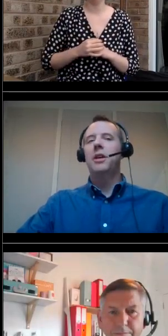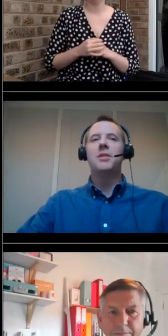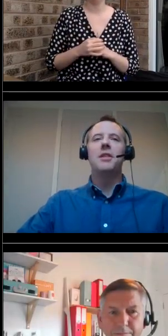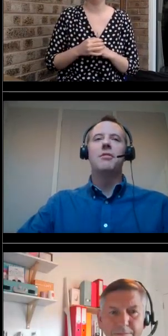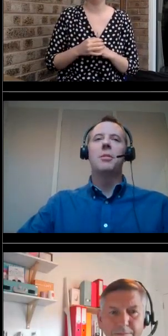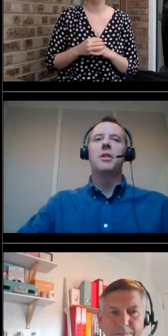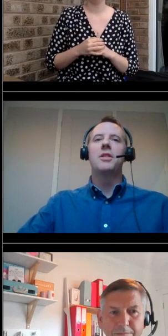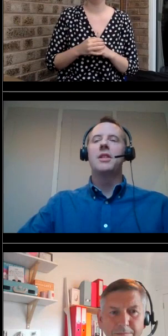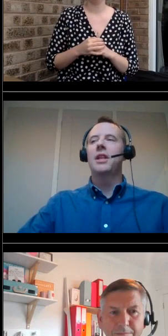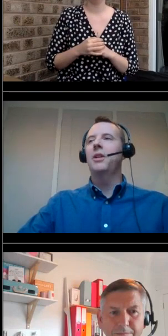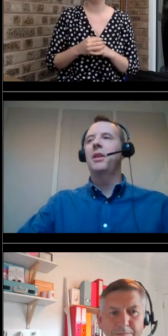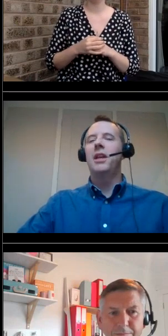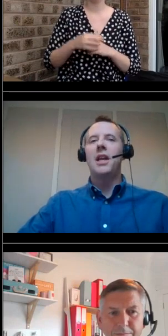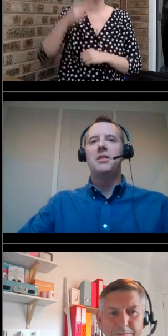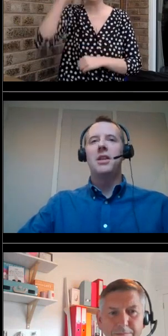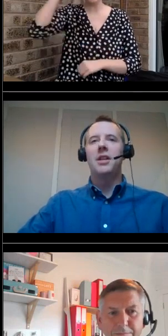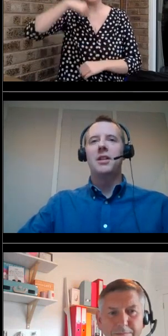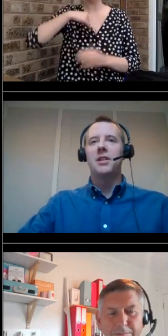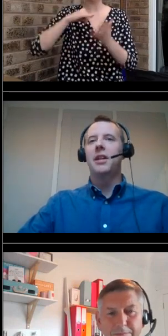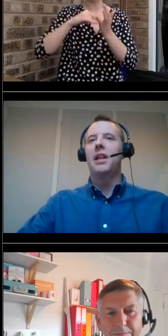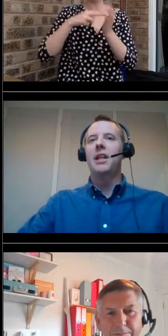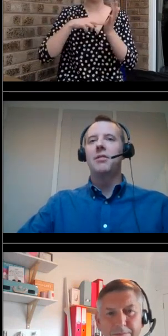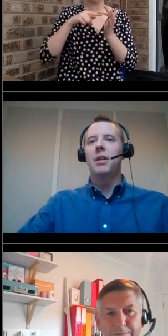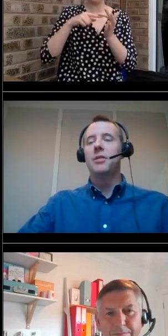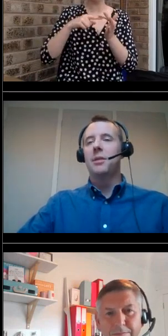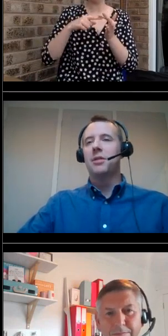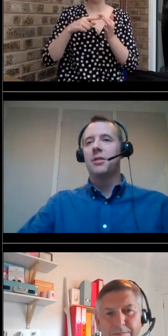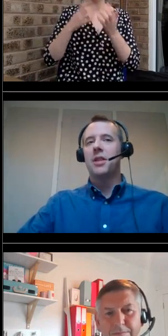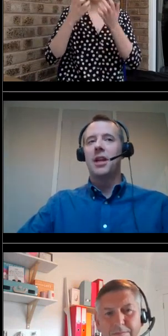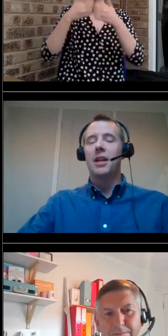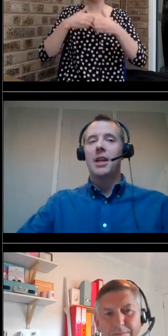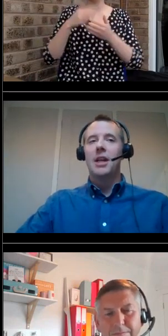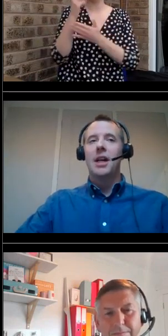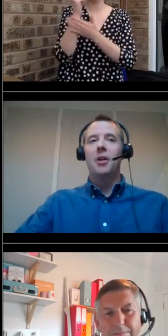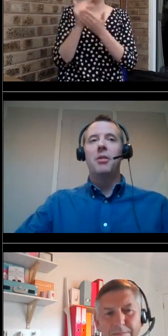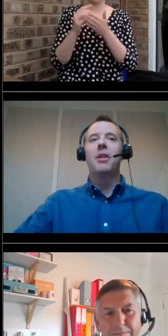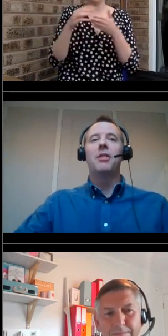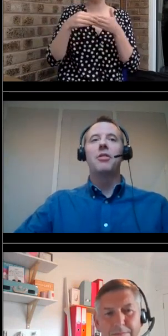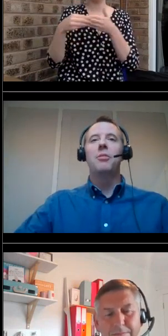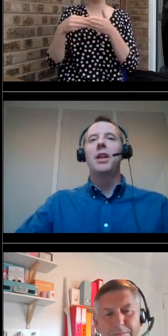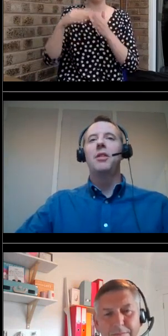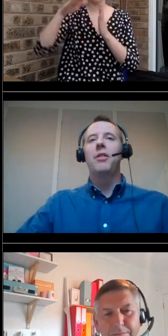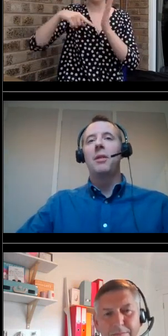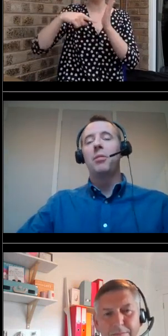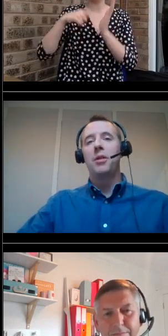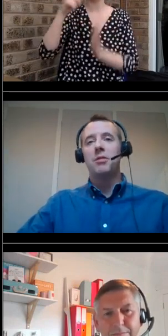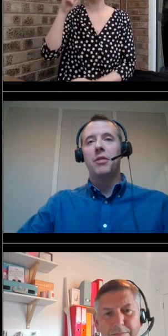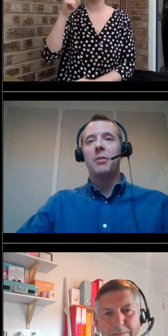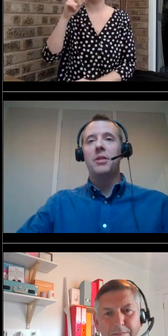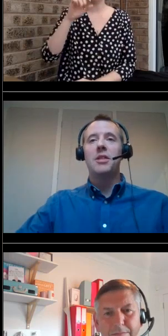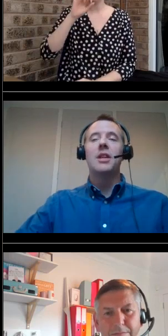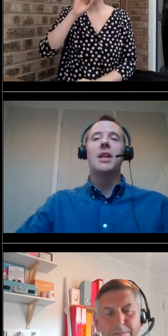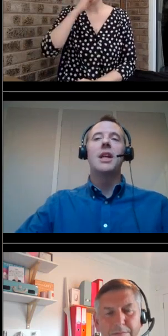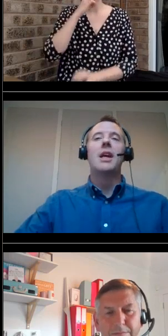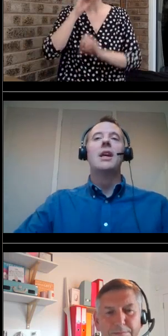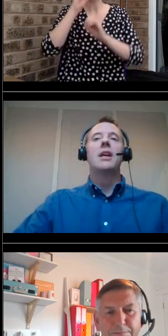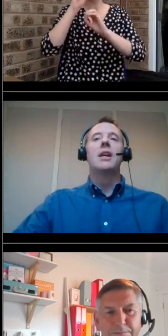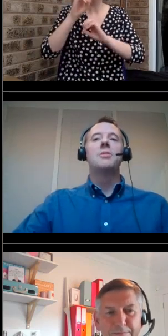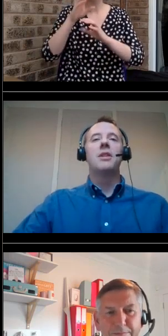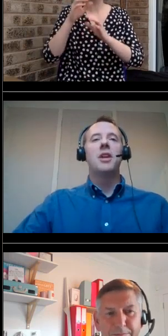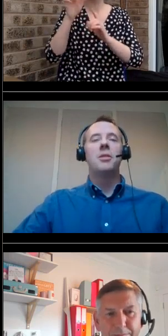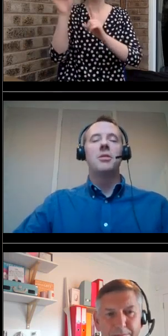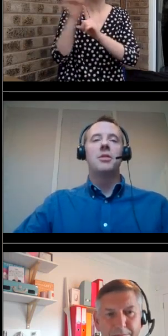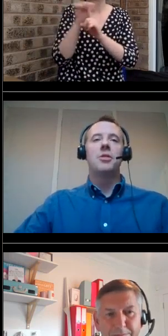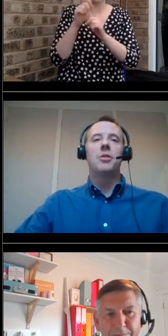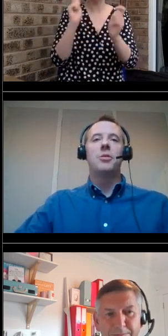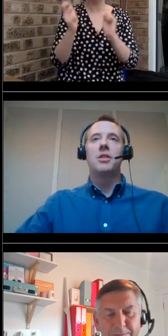Hello everyone, I'm Steve Roberts and I'm the Engineering Design Lead for Lower Thames Crossing, and I'll be running through many of our proposed refinements today,